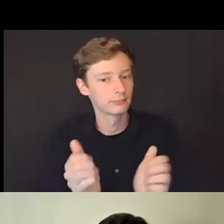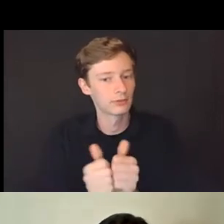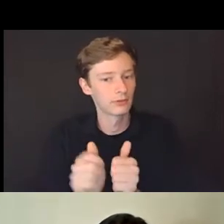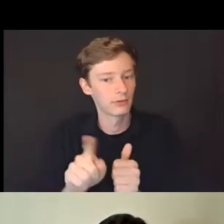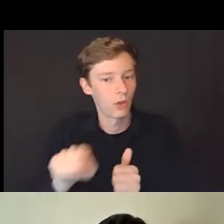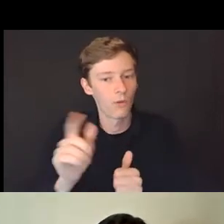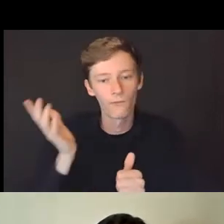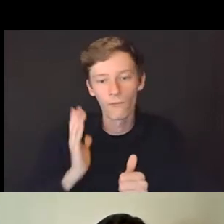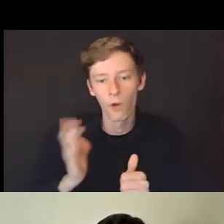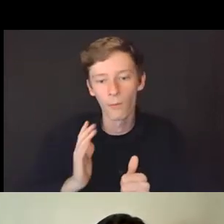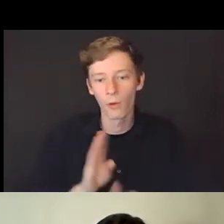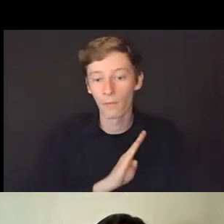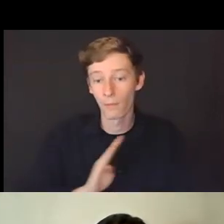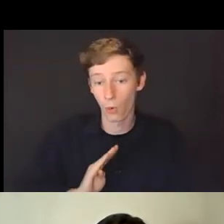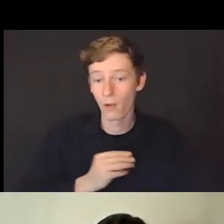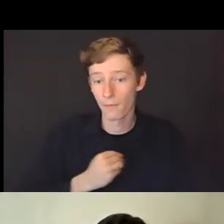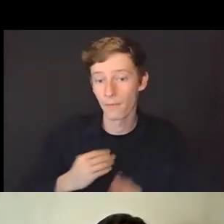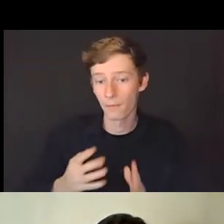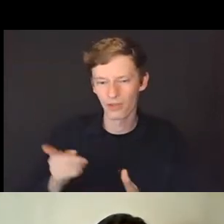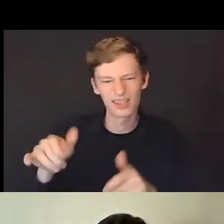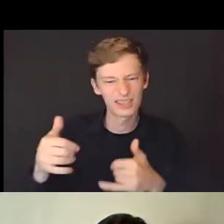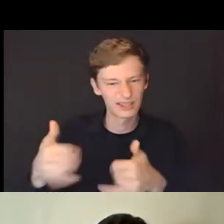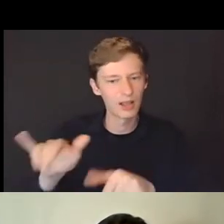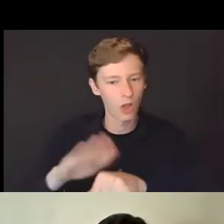with the board. And, you know, it's everything from,